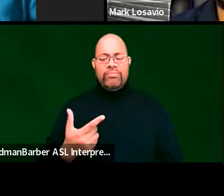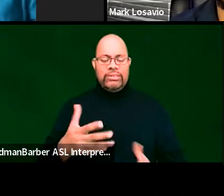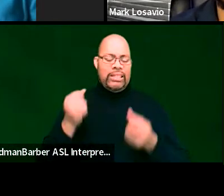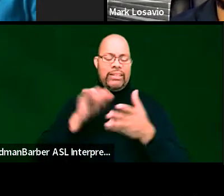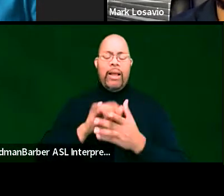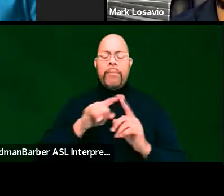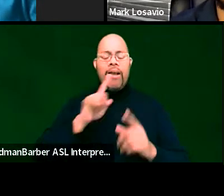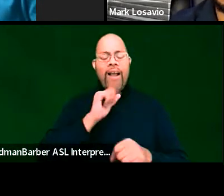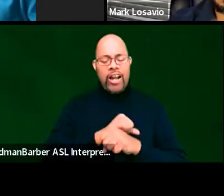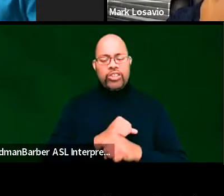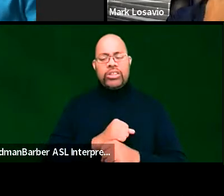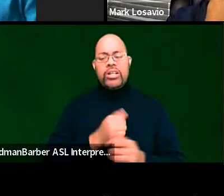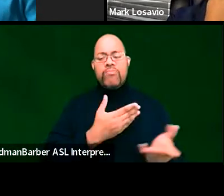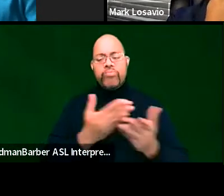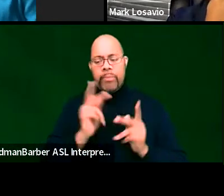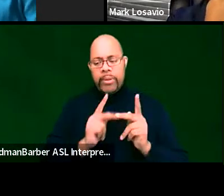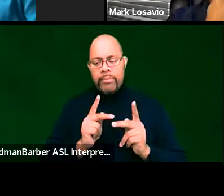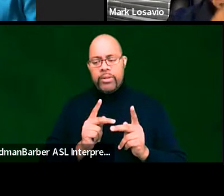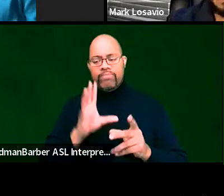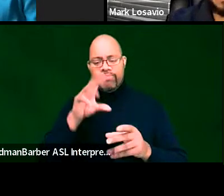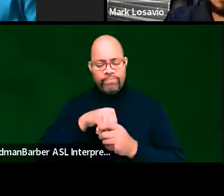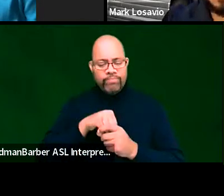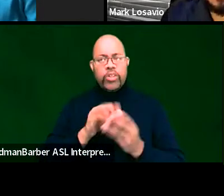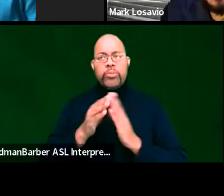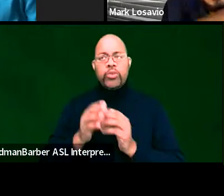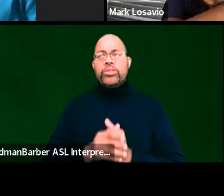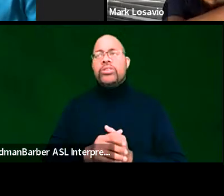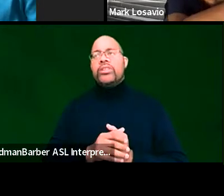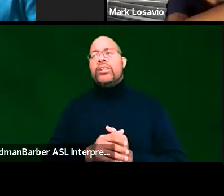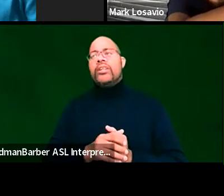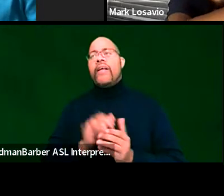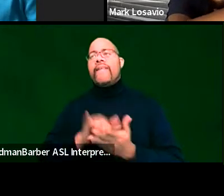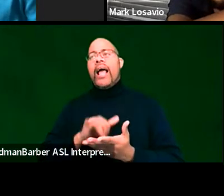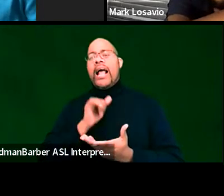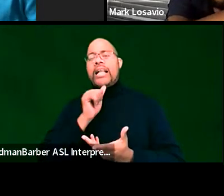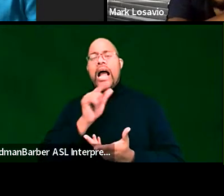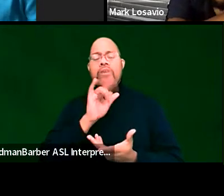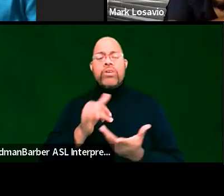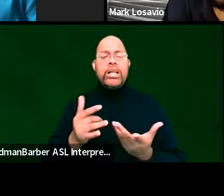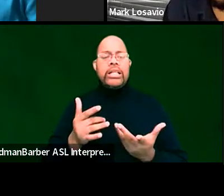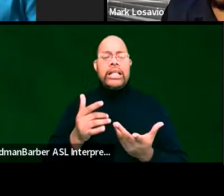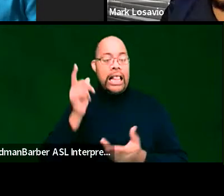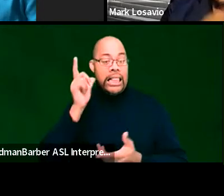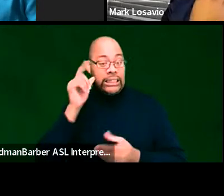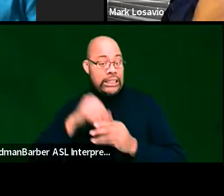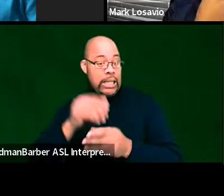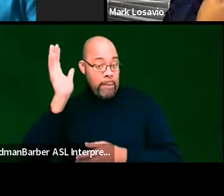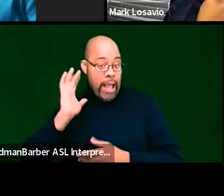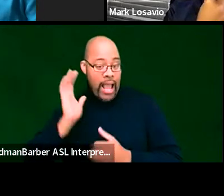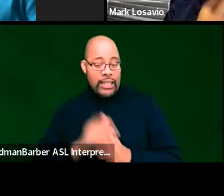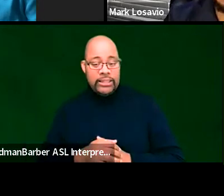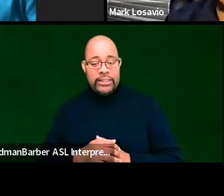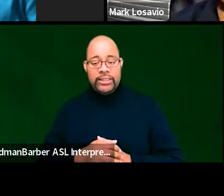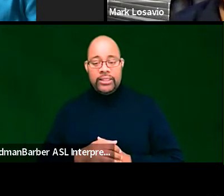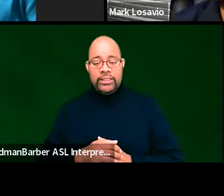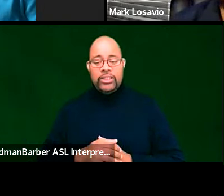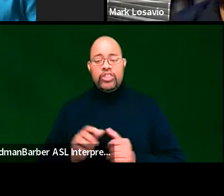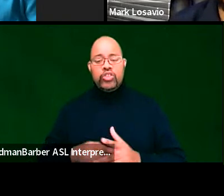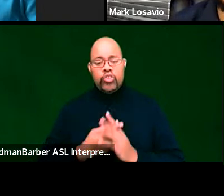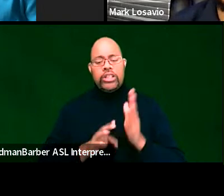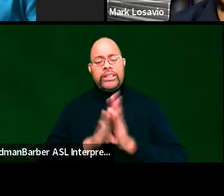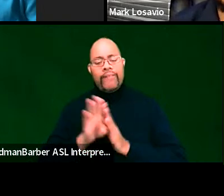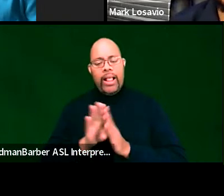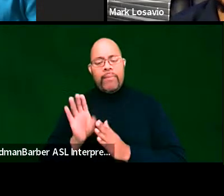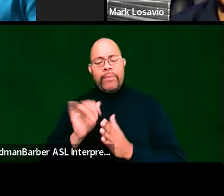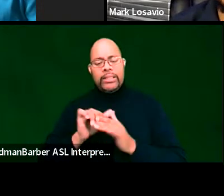it, but actually bring folks in, bring these communities in that have not been necessarily listened to in this way, and start to develop